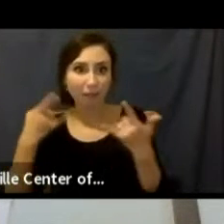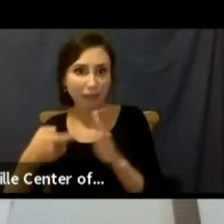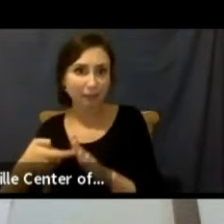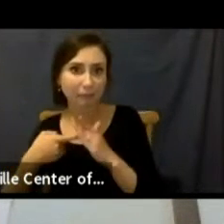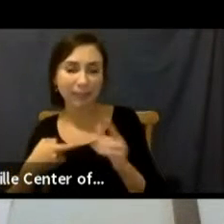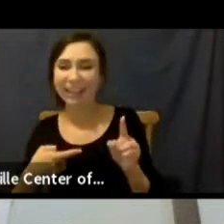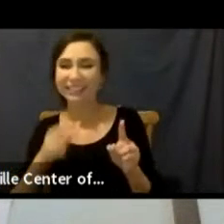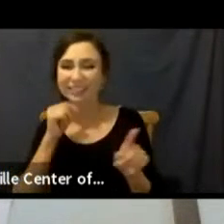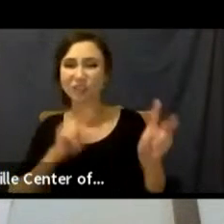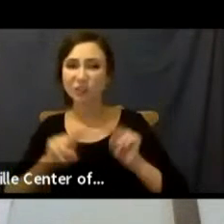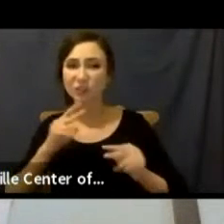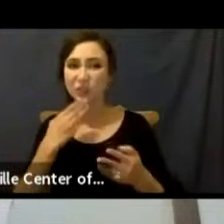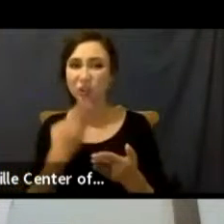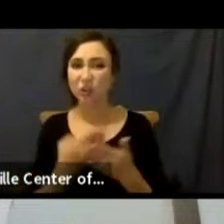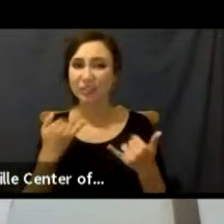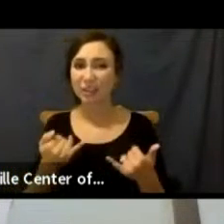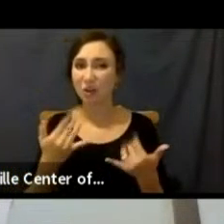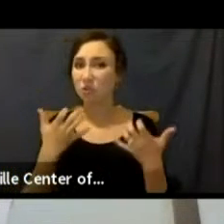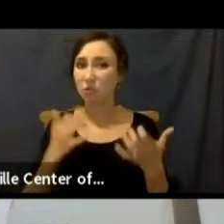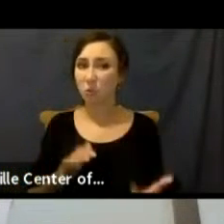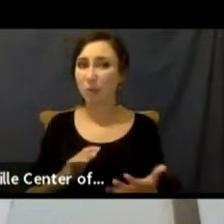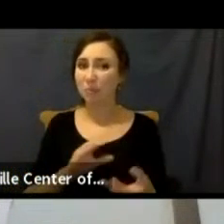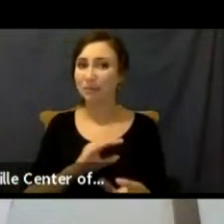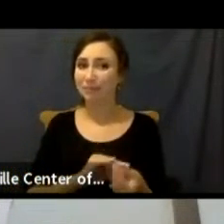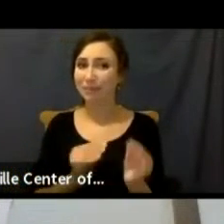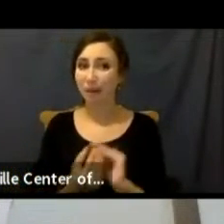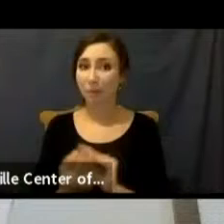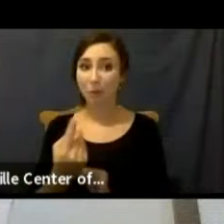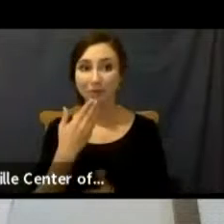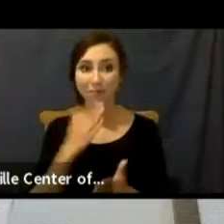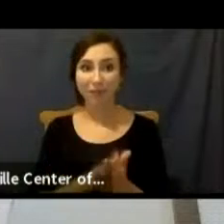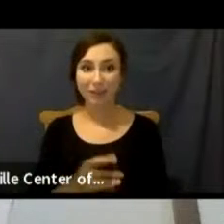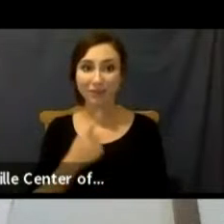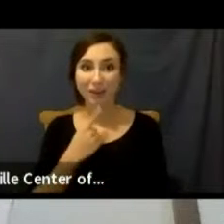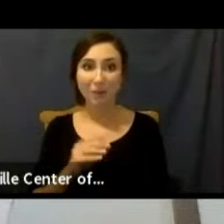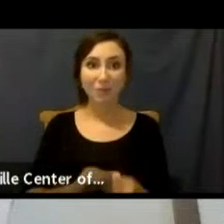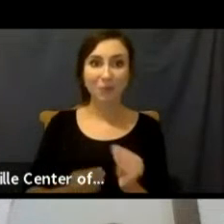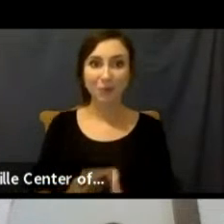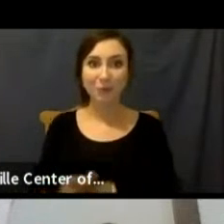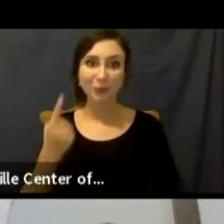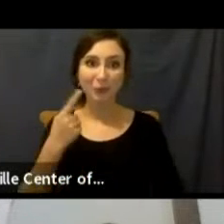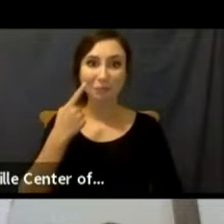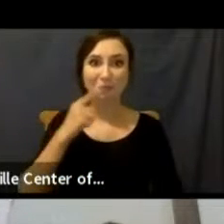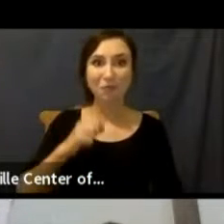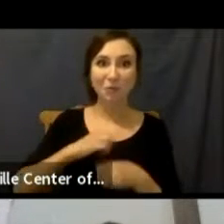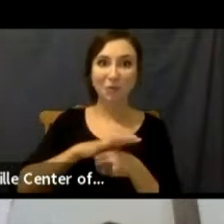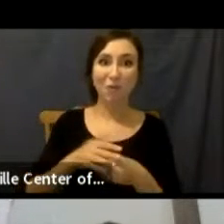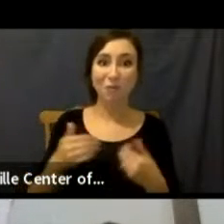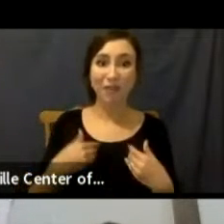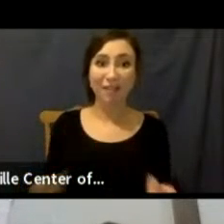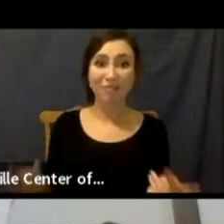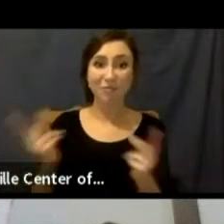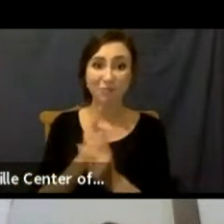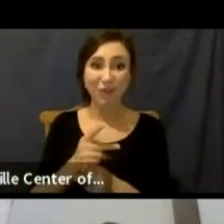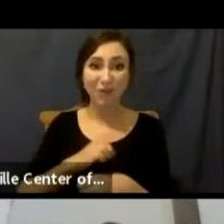don't want to be number one in the world. It's bad to say we're number one, and it's because we have the worst